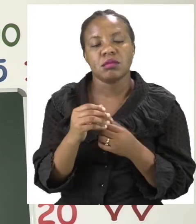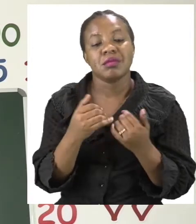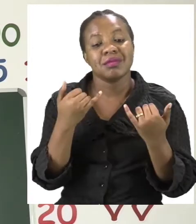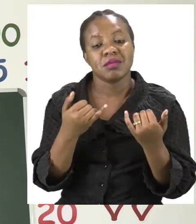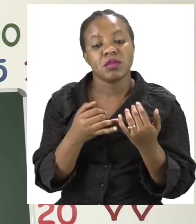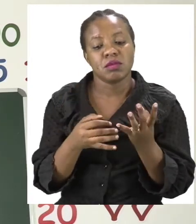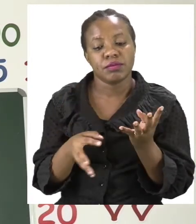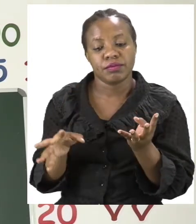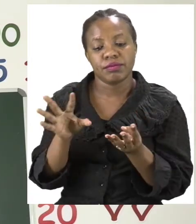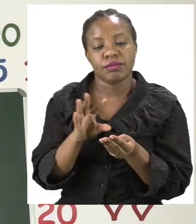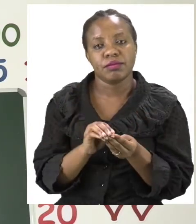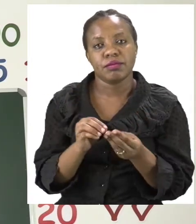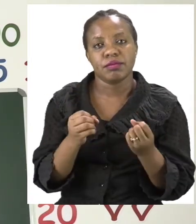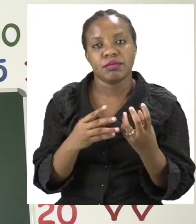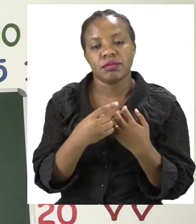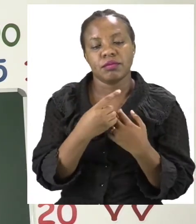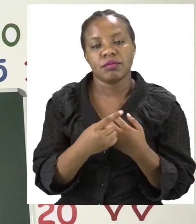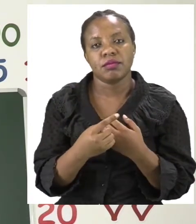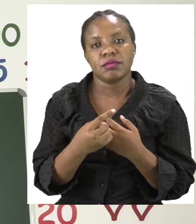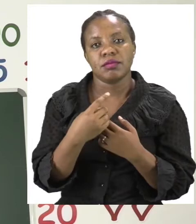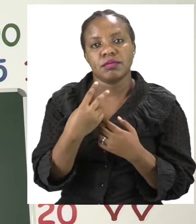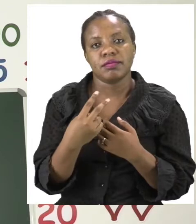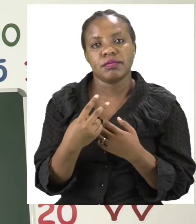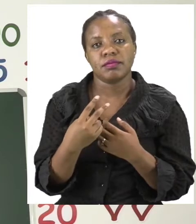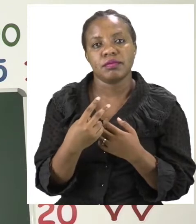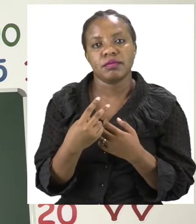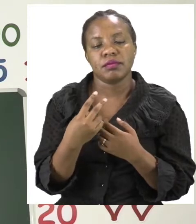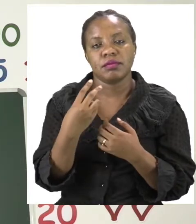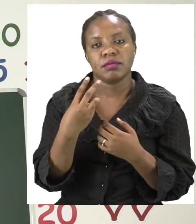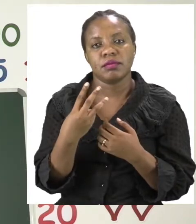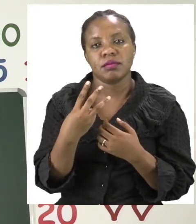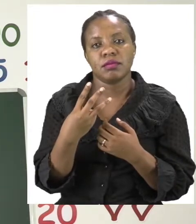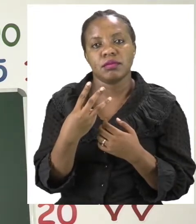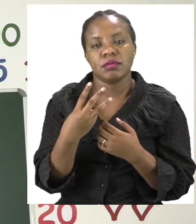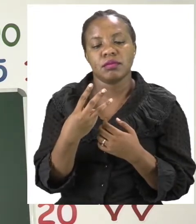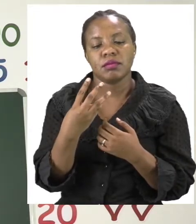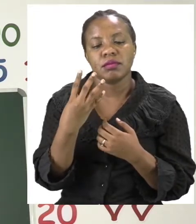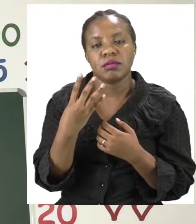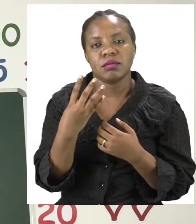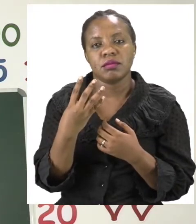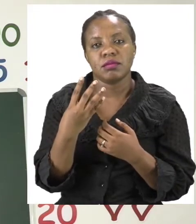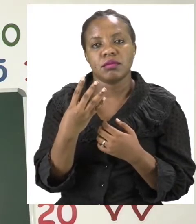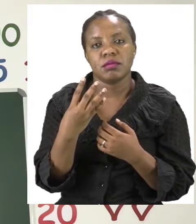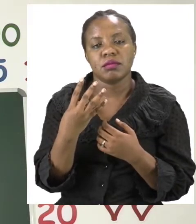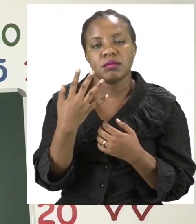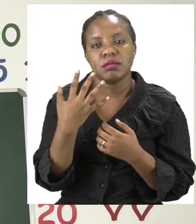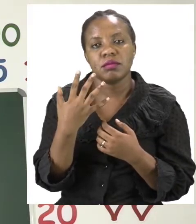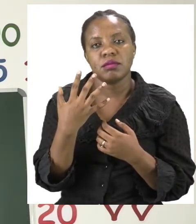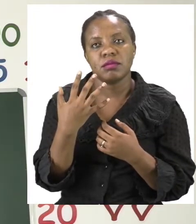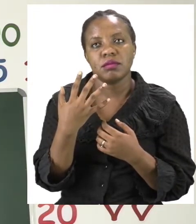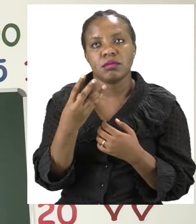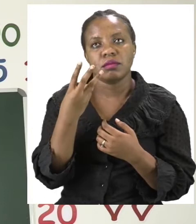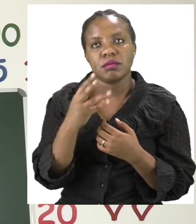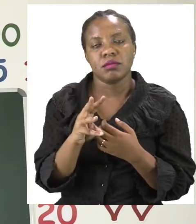together. 1, 2, 3, 4, 5,